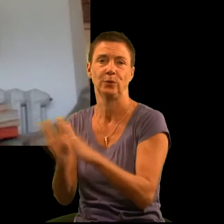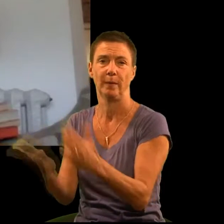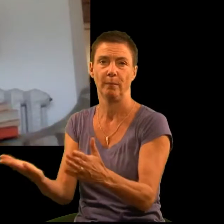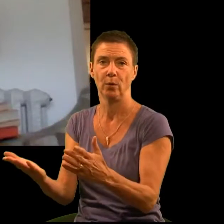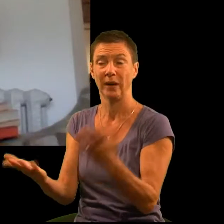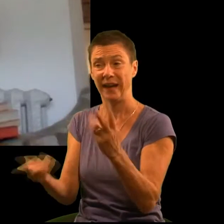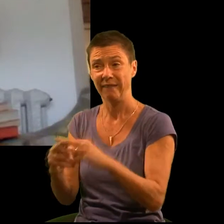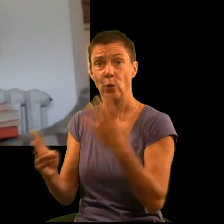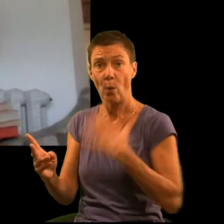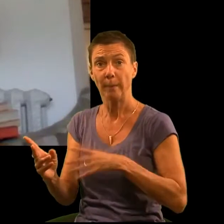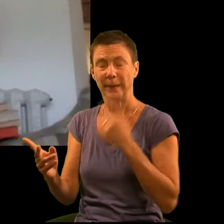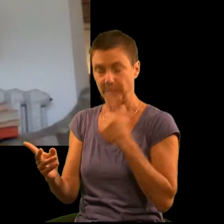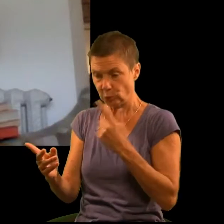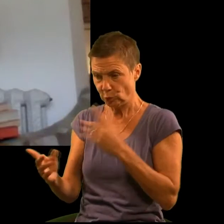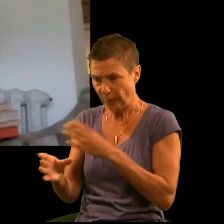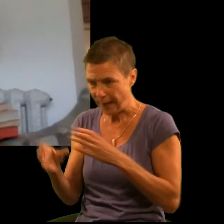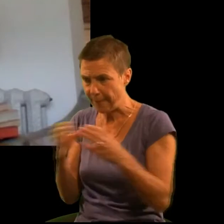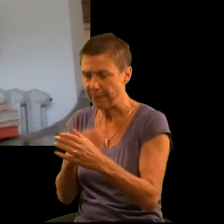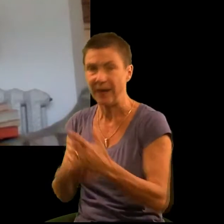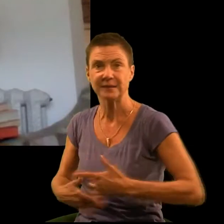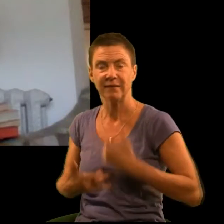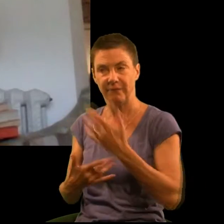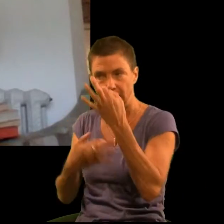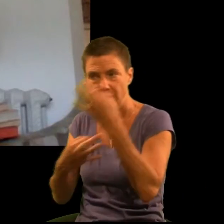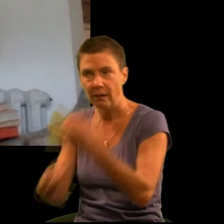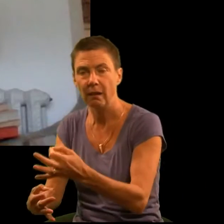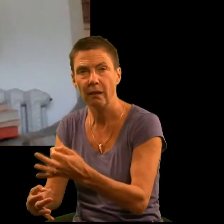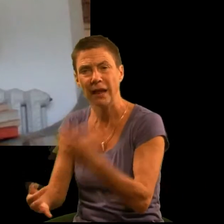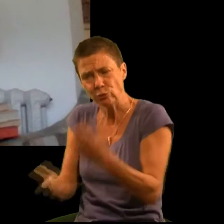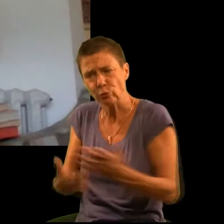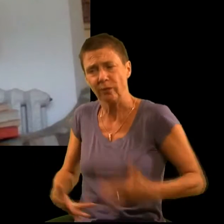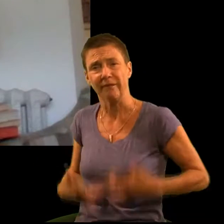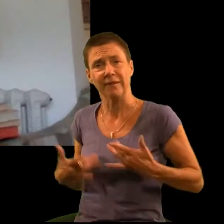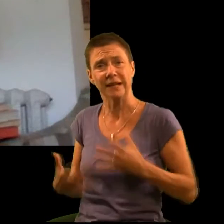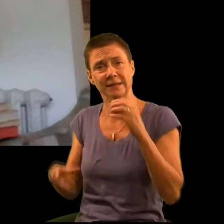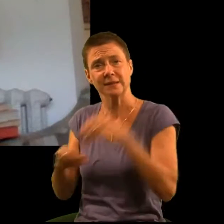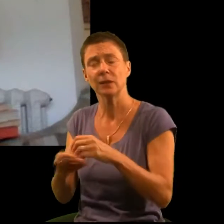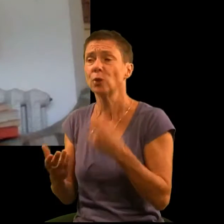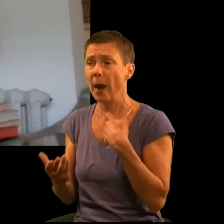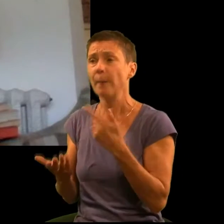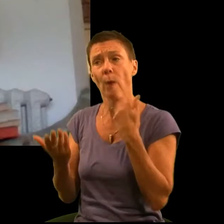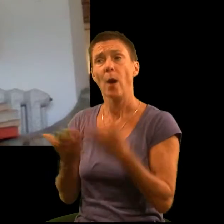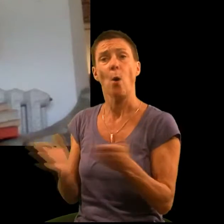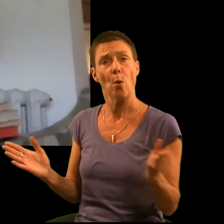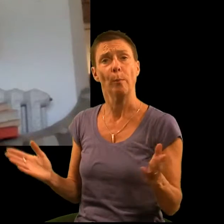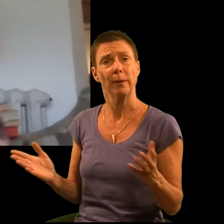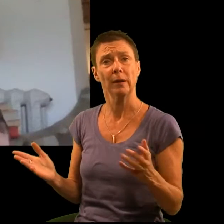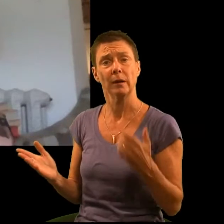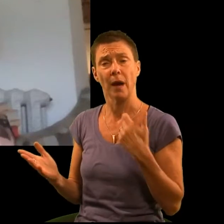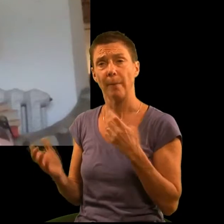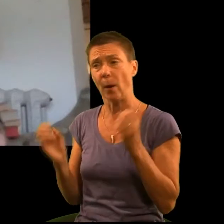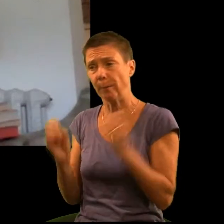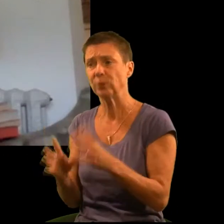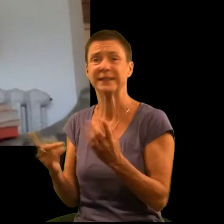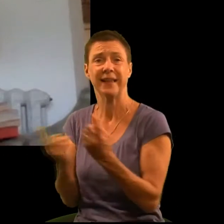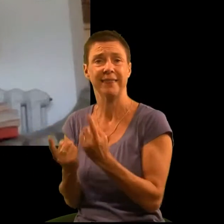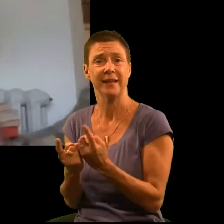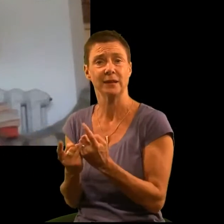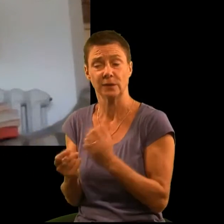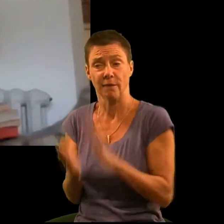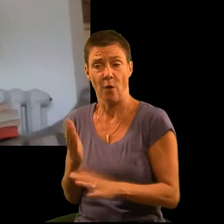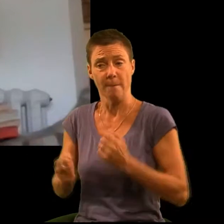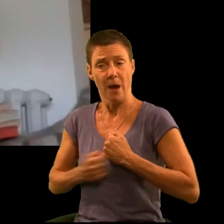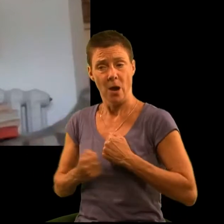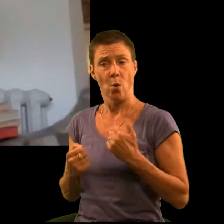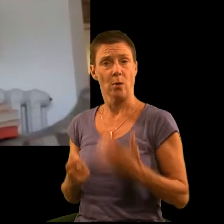true feelings, and for things to be so. I'm quite open about doing that with myself. So my